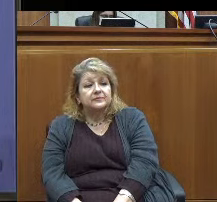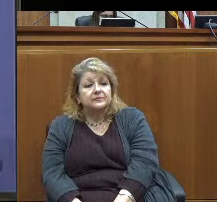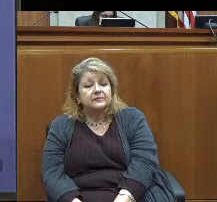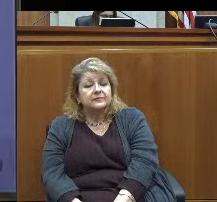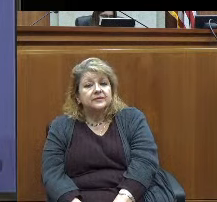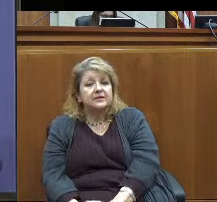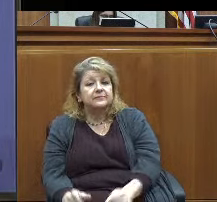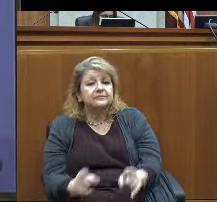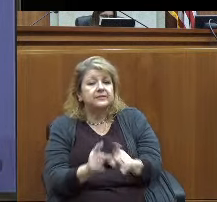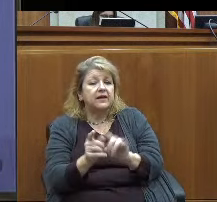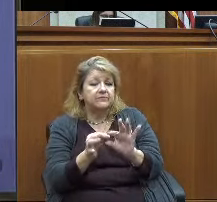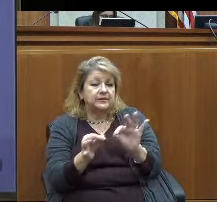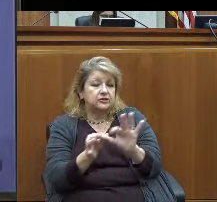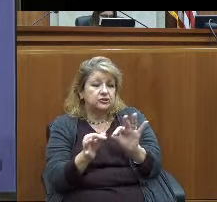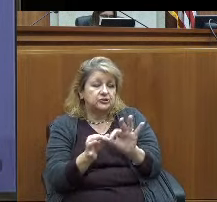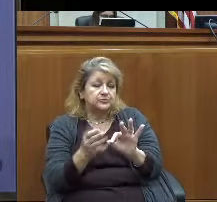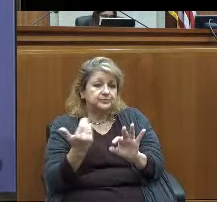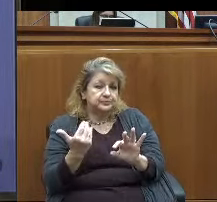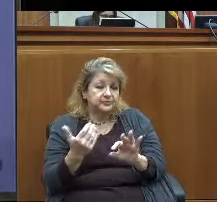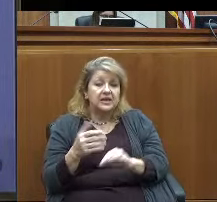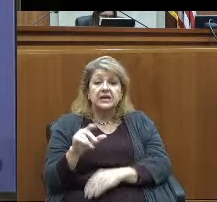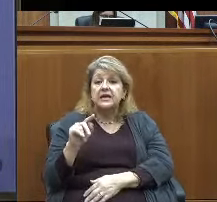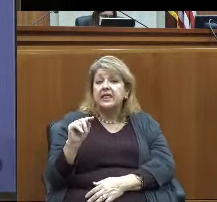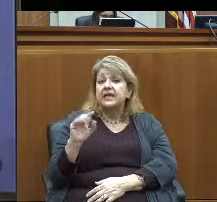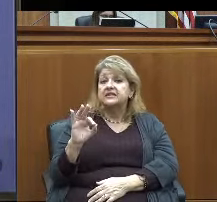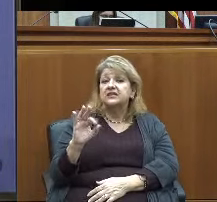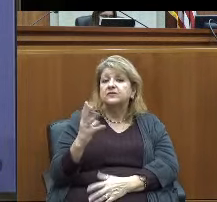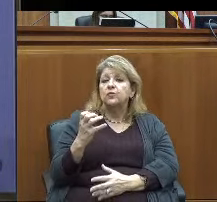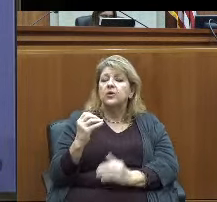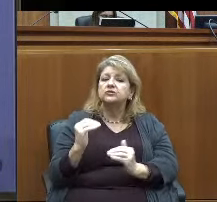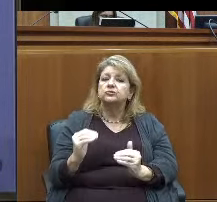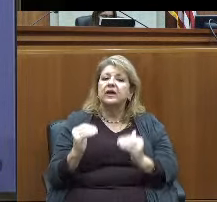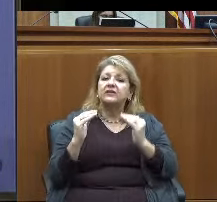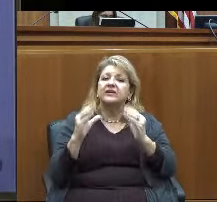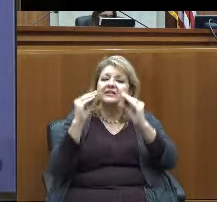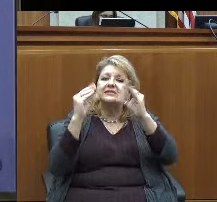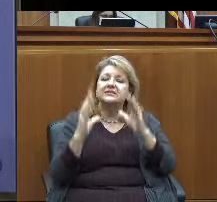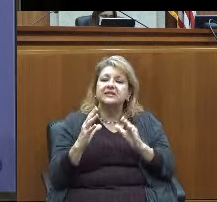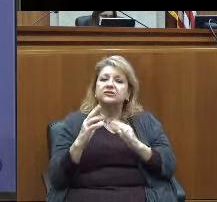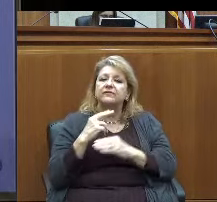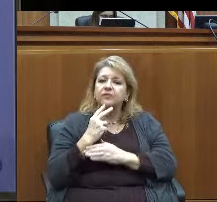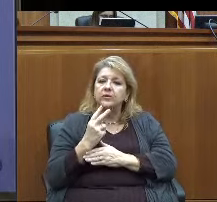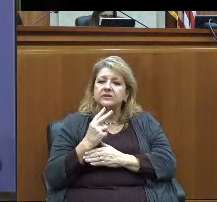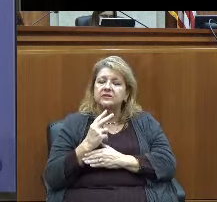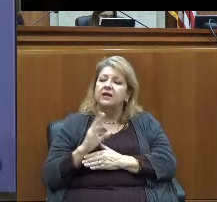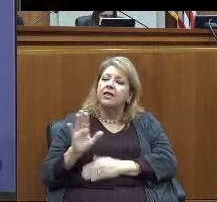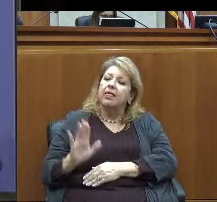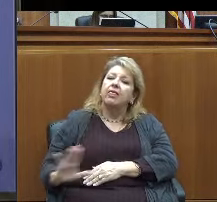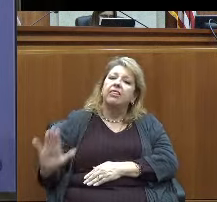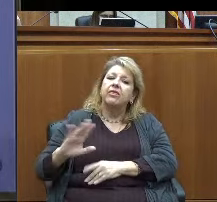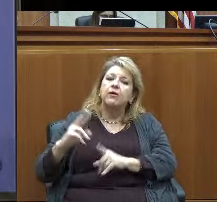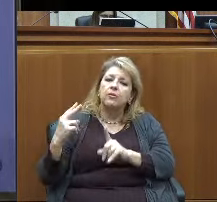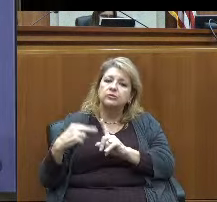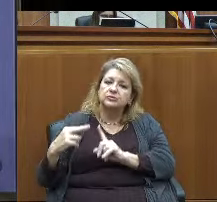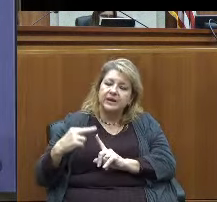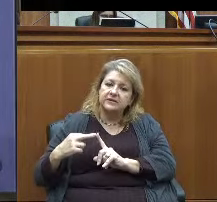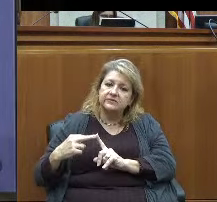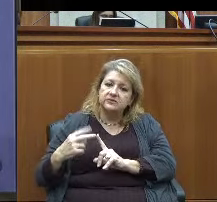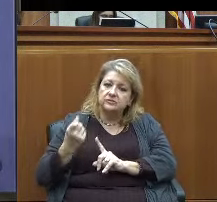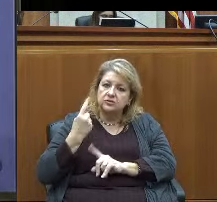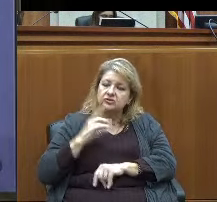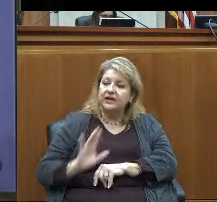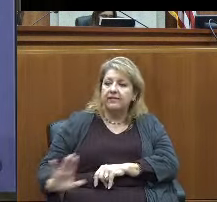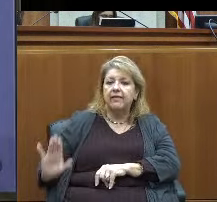And then, as I mentioned earlier, the task force also wanted to elevate teacher voice by collecting their perspectives to understand